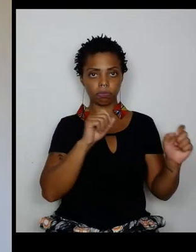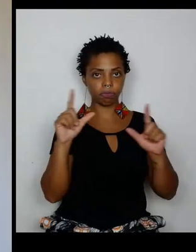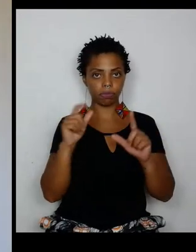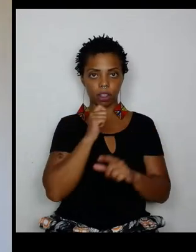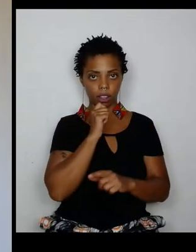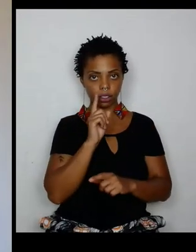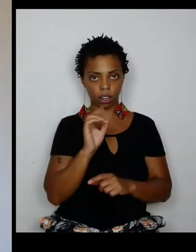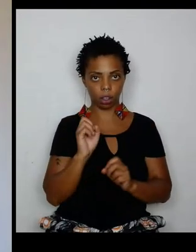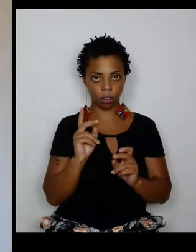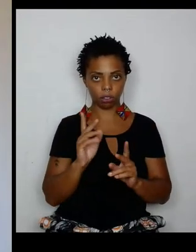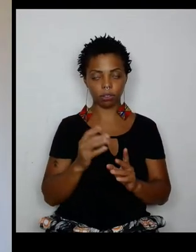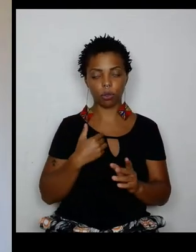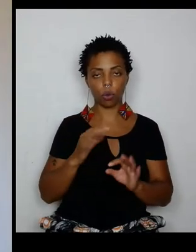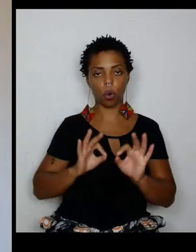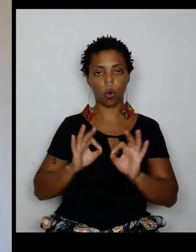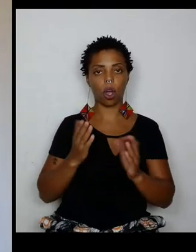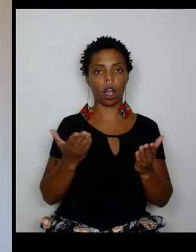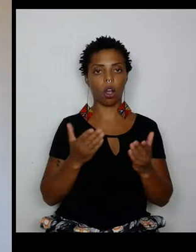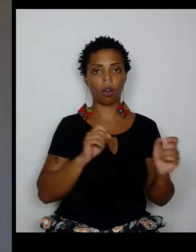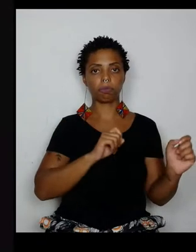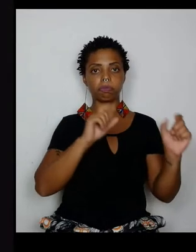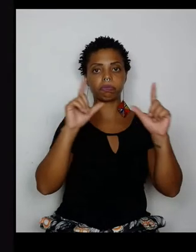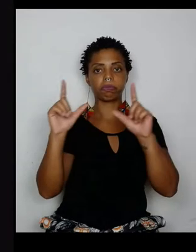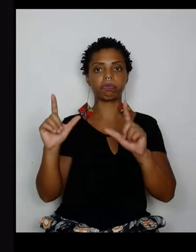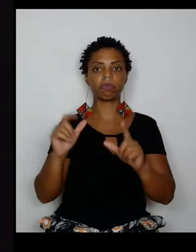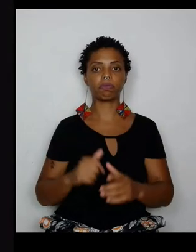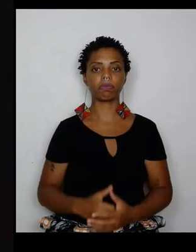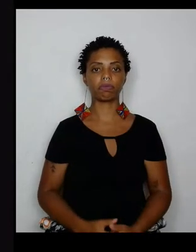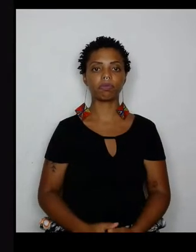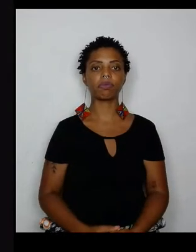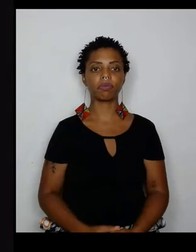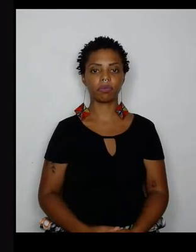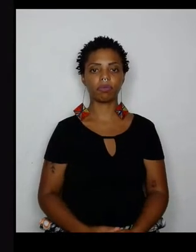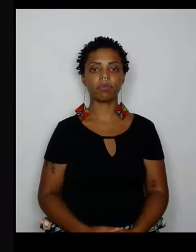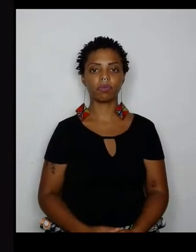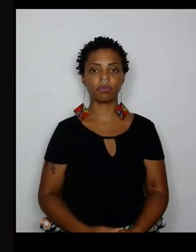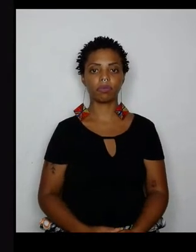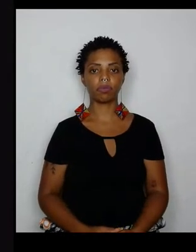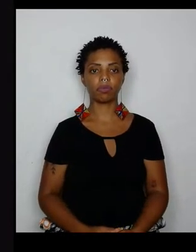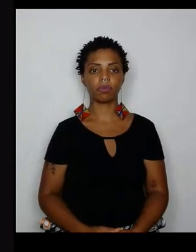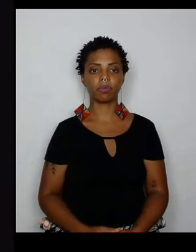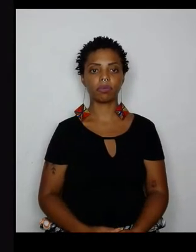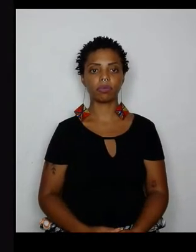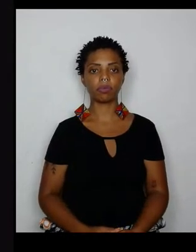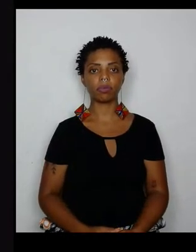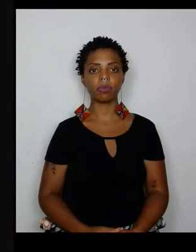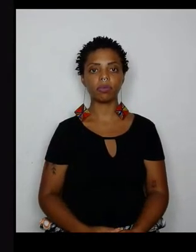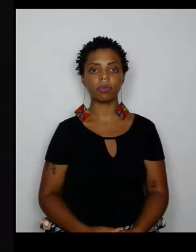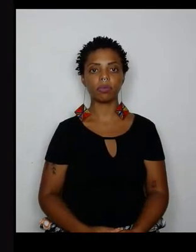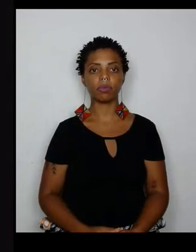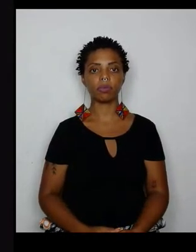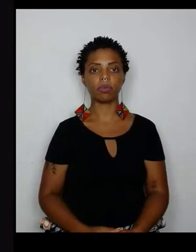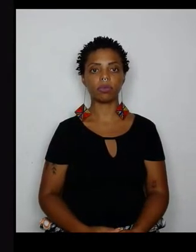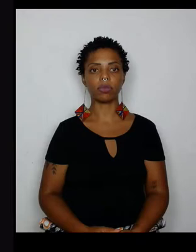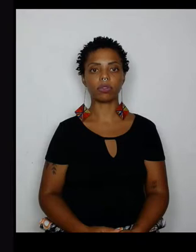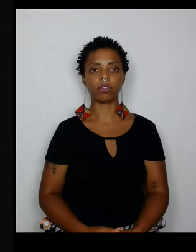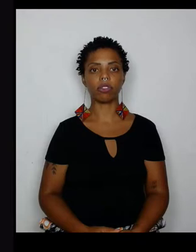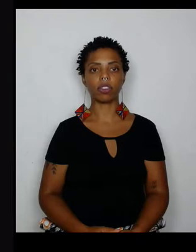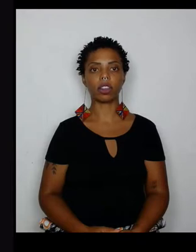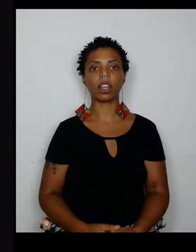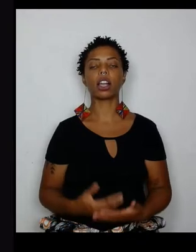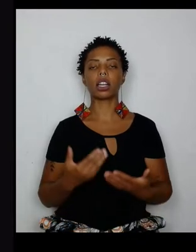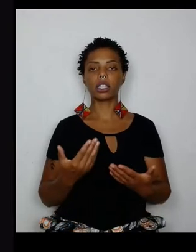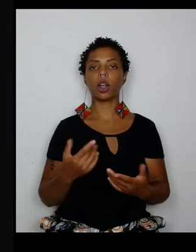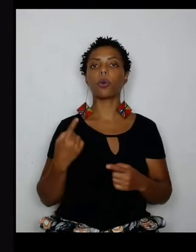is it a full screen yeah good yes we can see that sorry about that it considers why gogan is such an